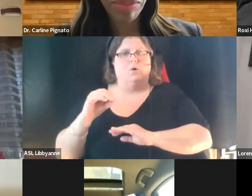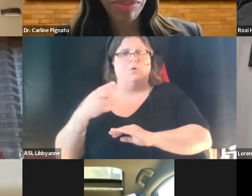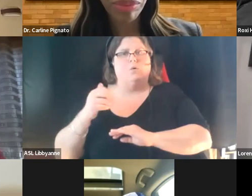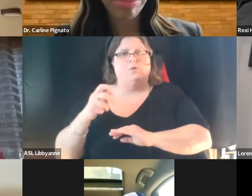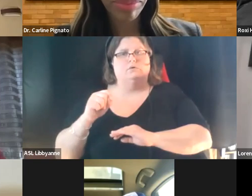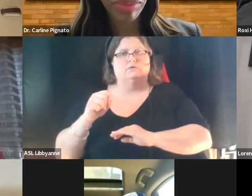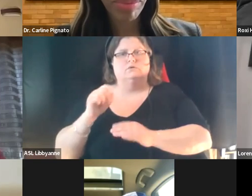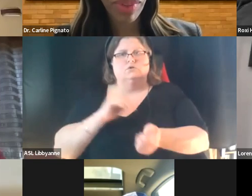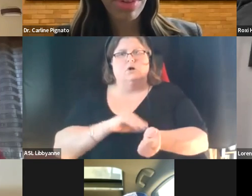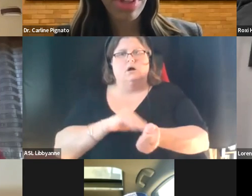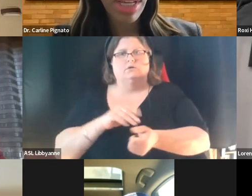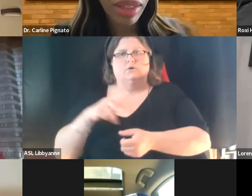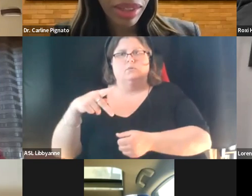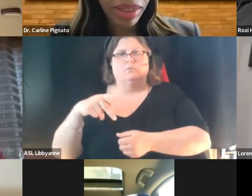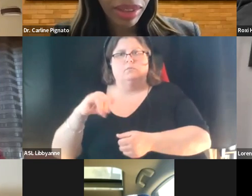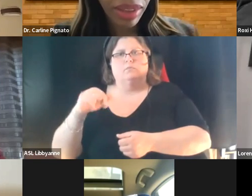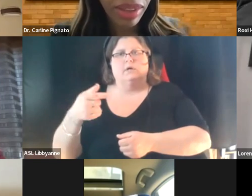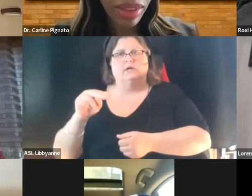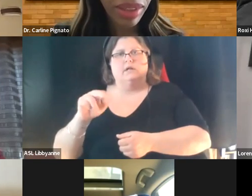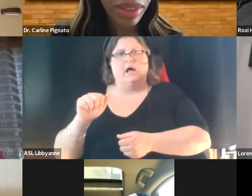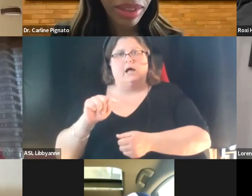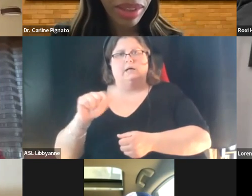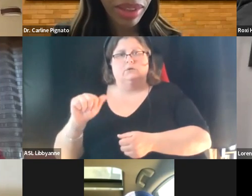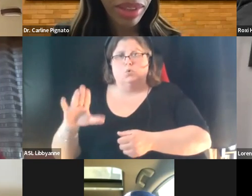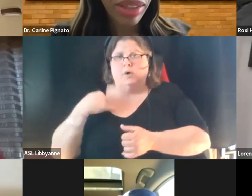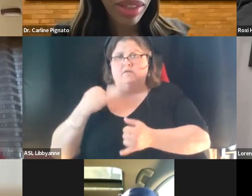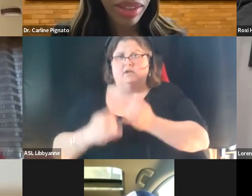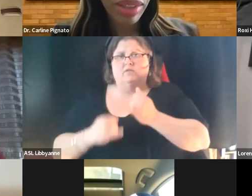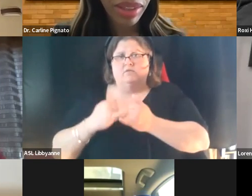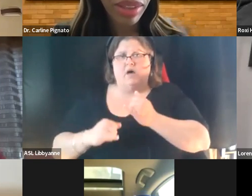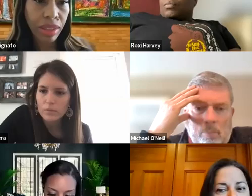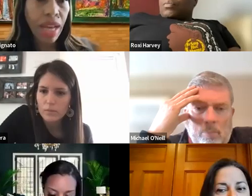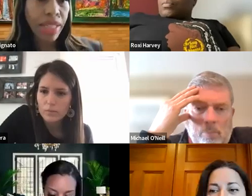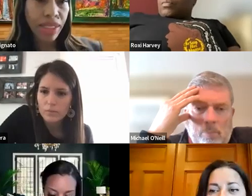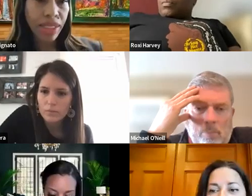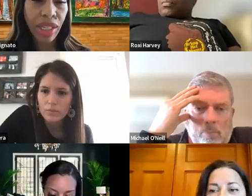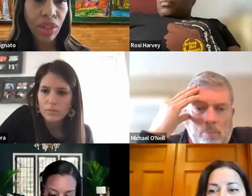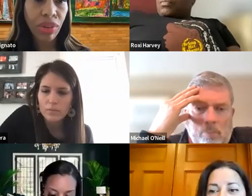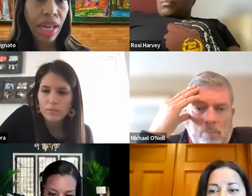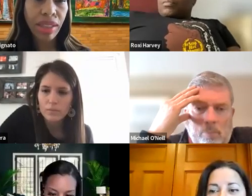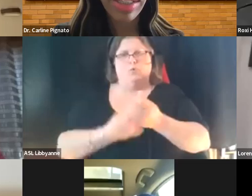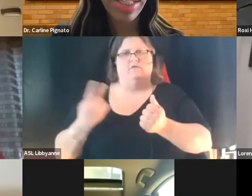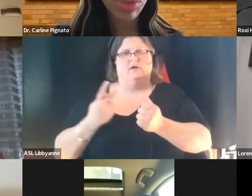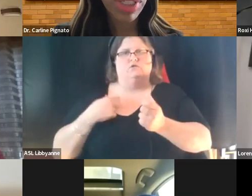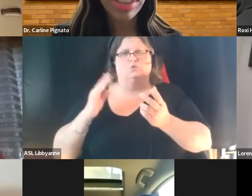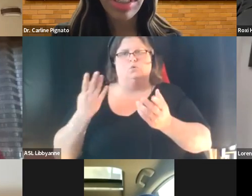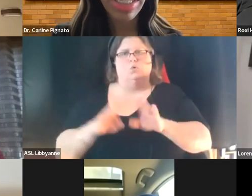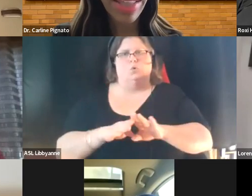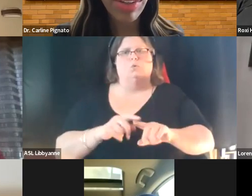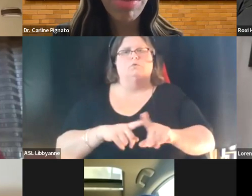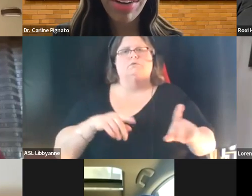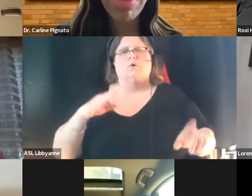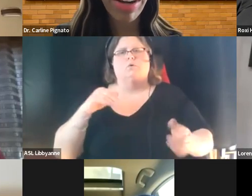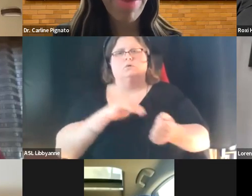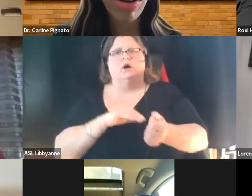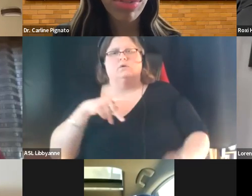Pedanto, to see if you have any final remarks, just because I think it's important for us to both close out. Yes, thank you. This was